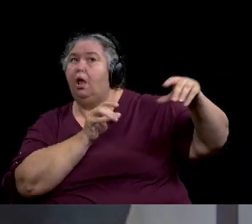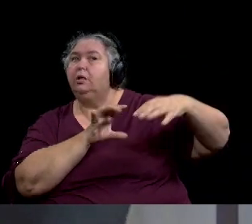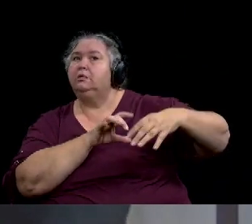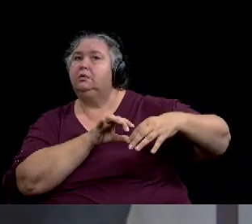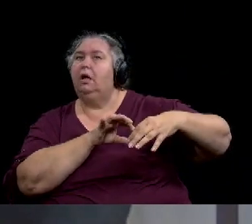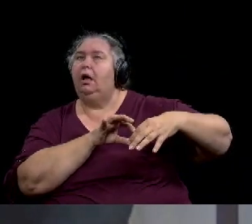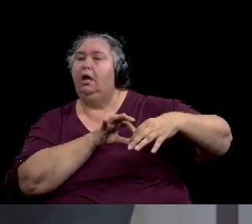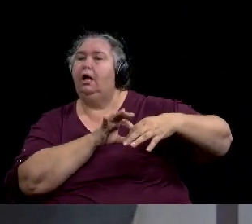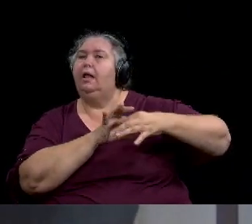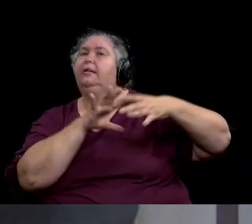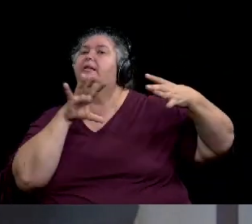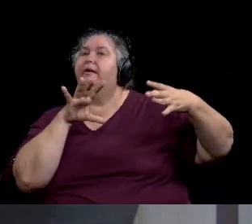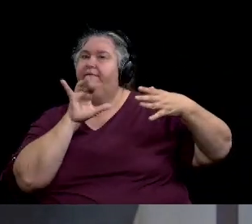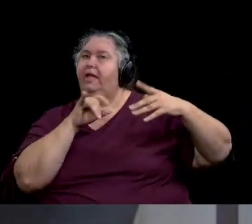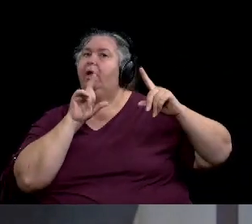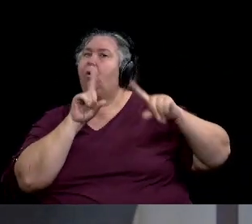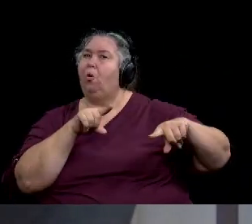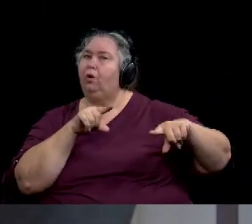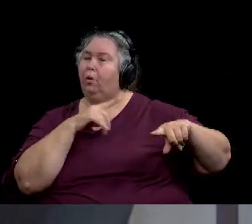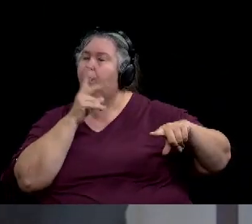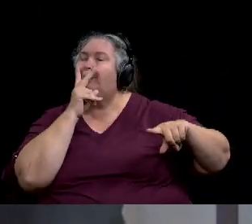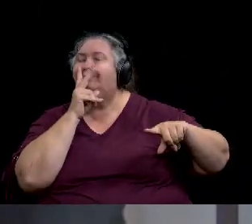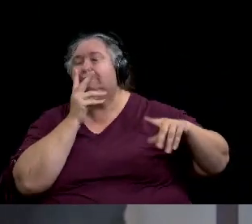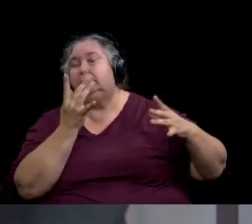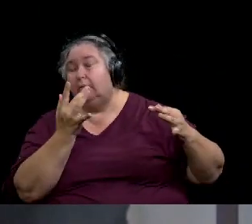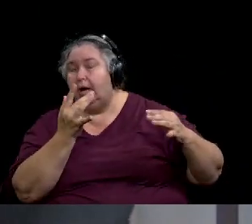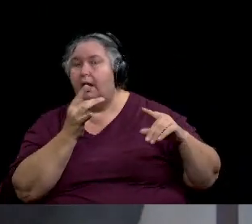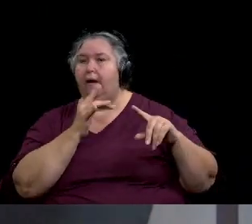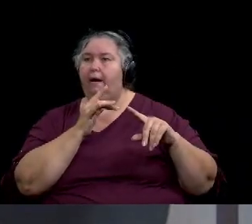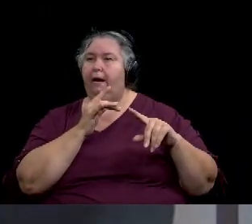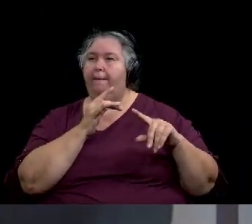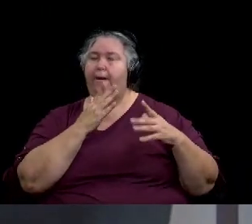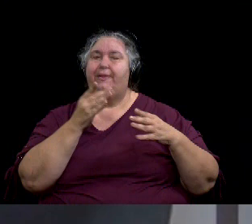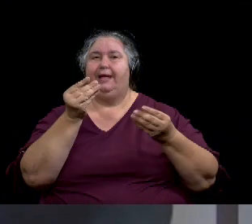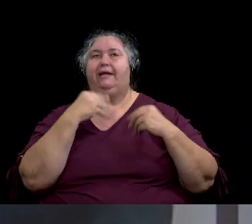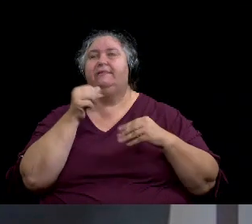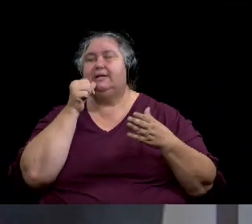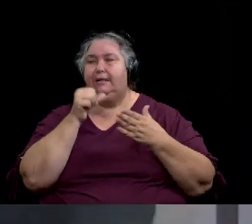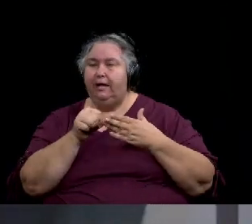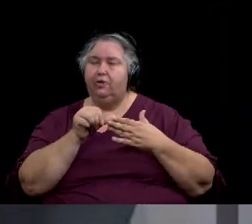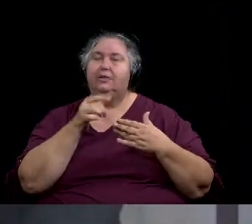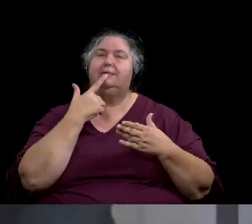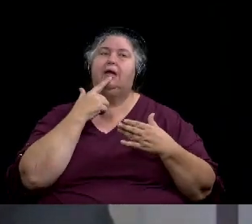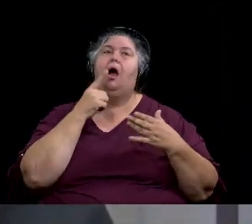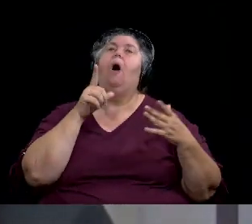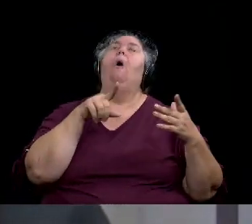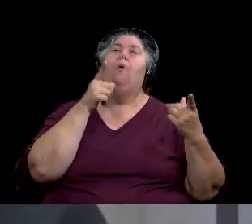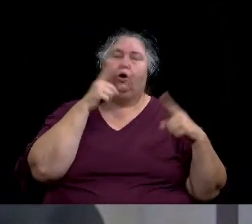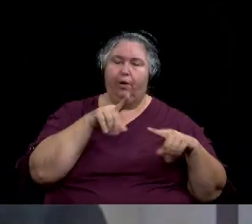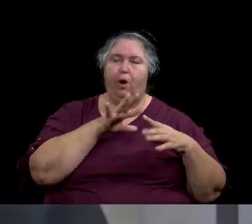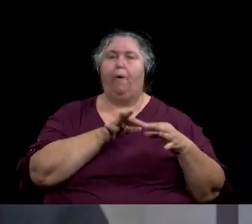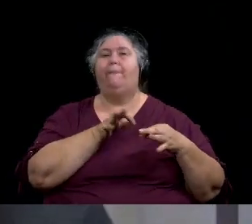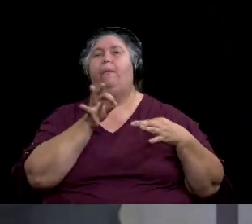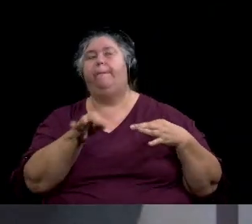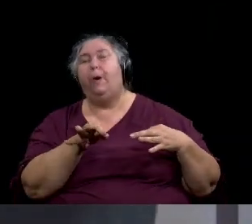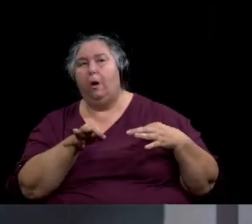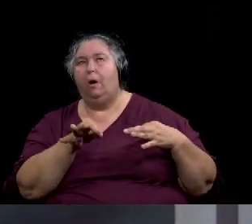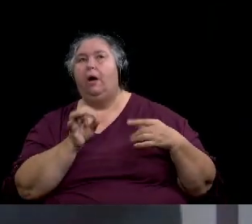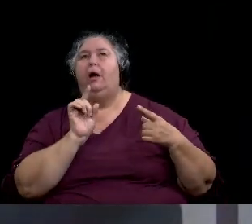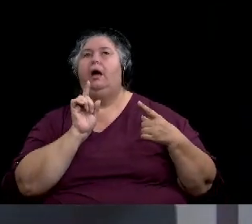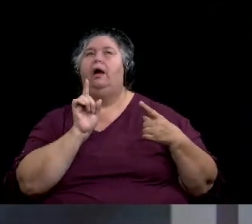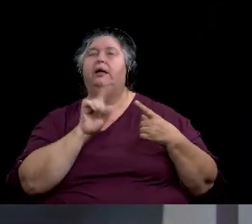Department of State Health Services would give us a letter that they agree or that postpone until